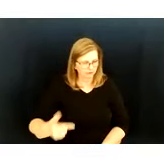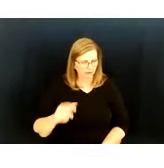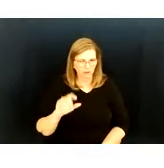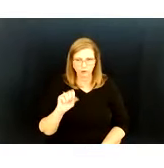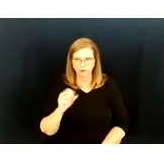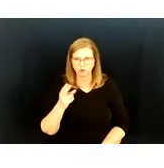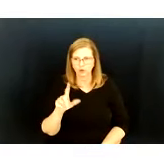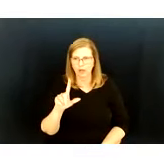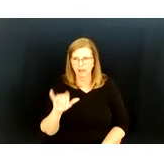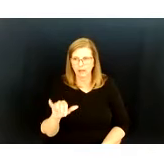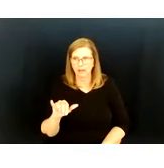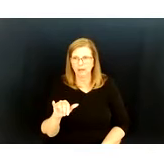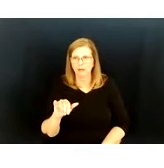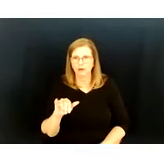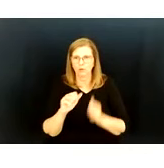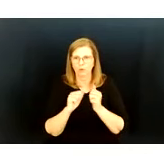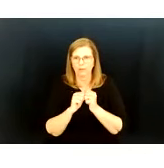Able Tech.